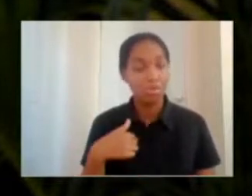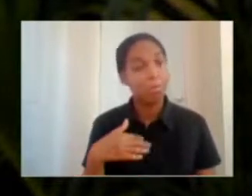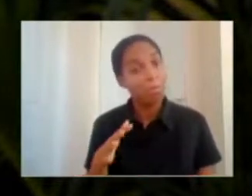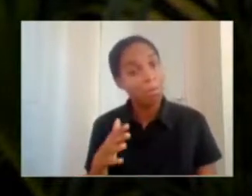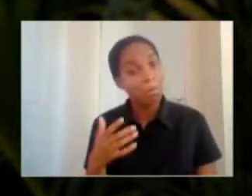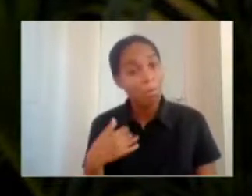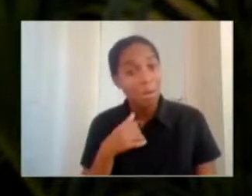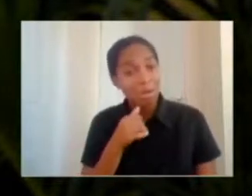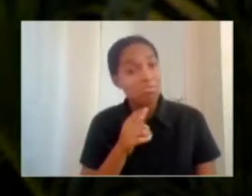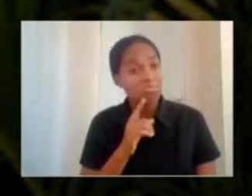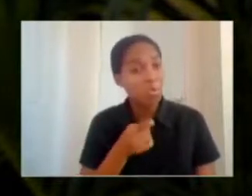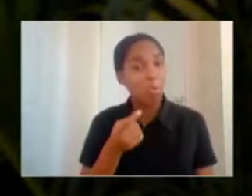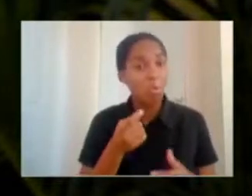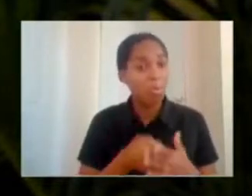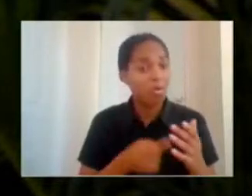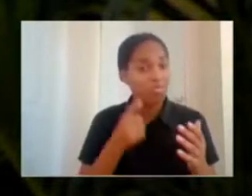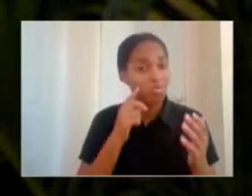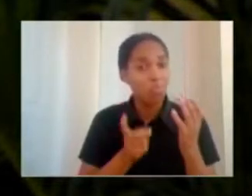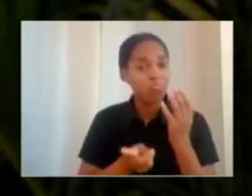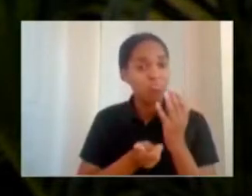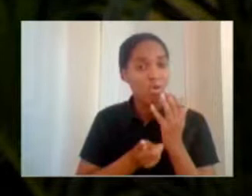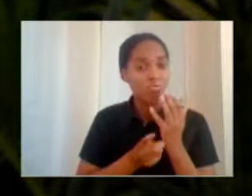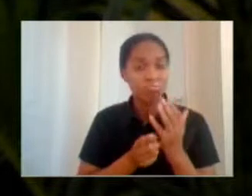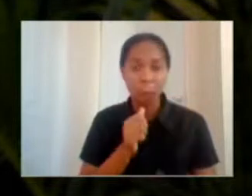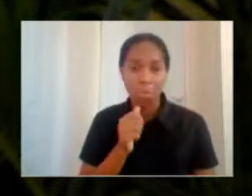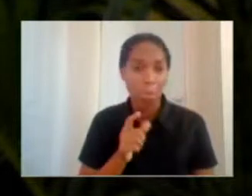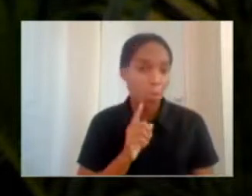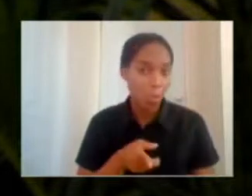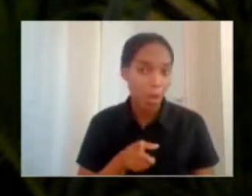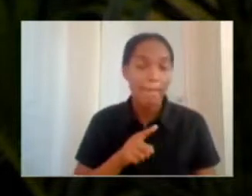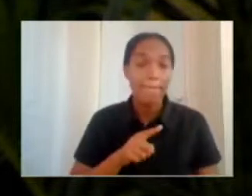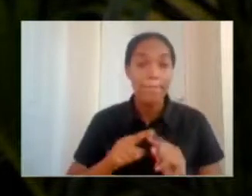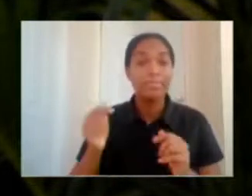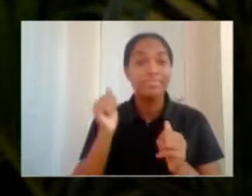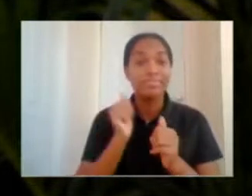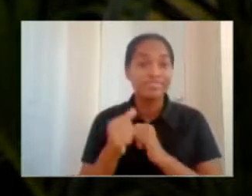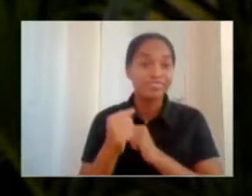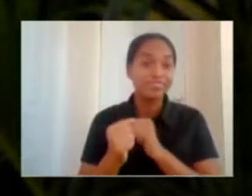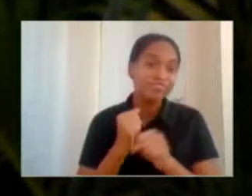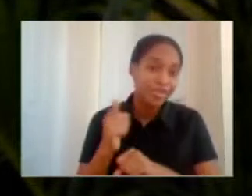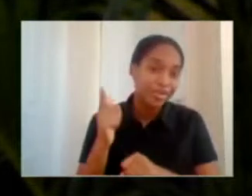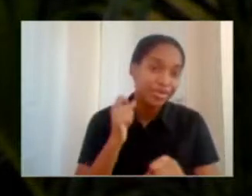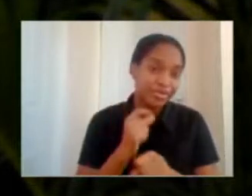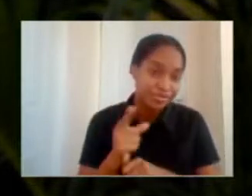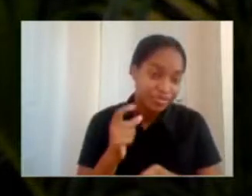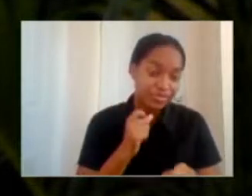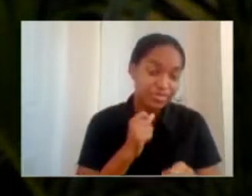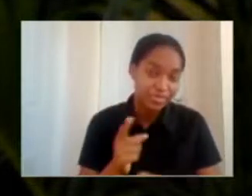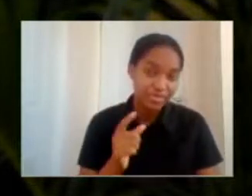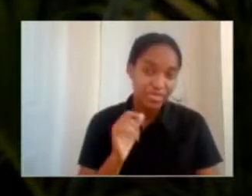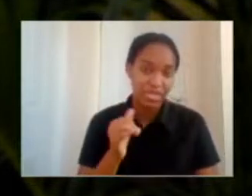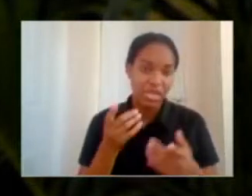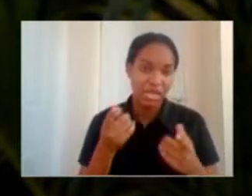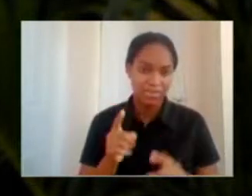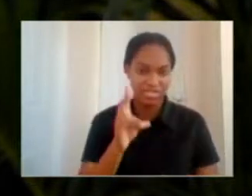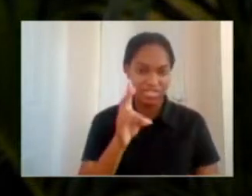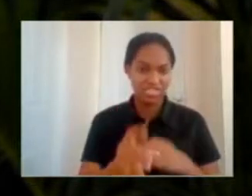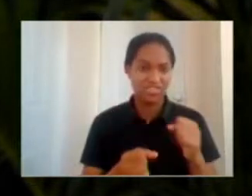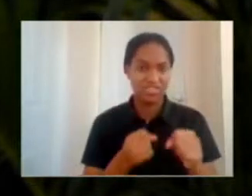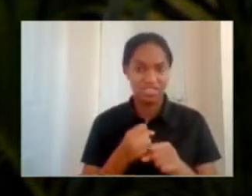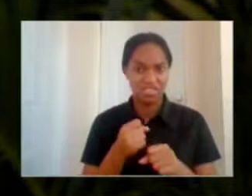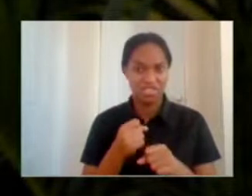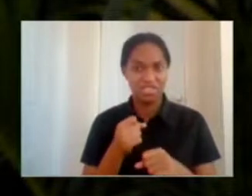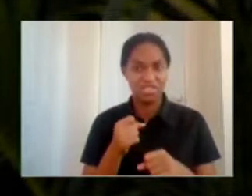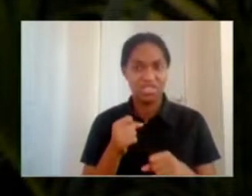the cost of the devices will be and so forth. But every year that goes by in this 7-year journey,